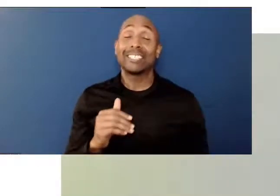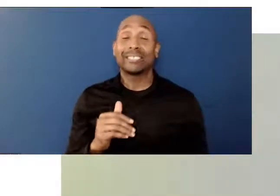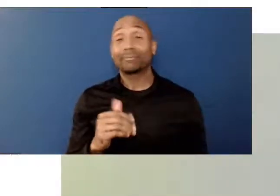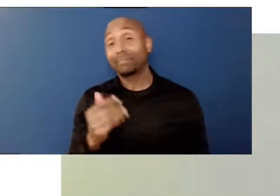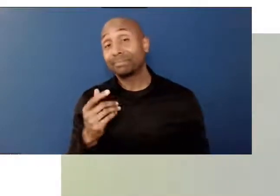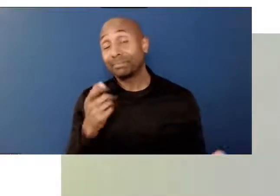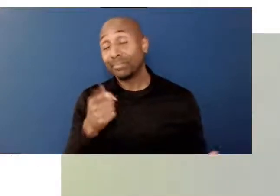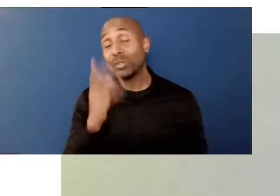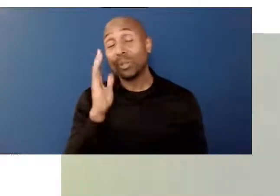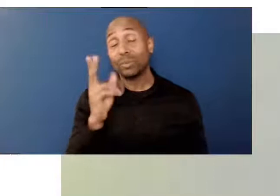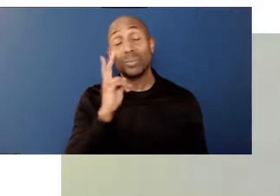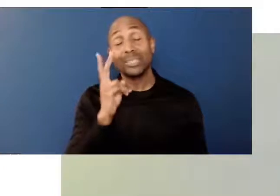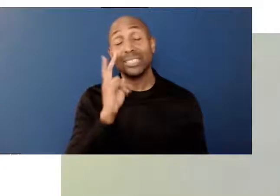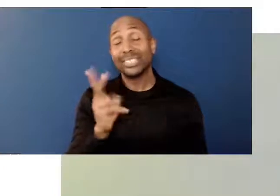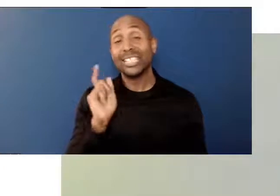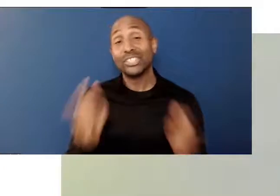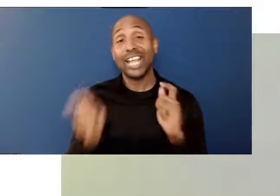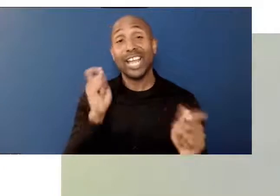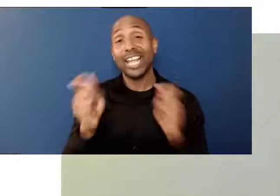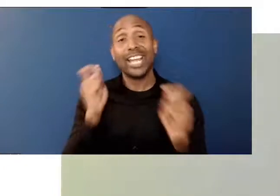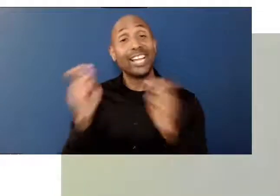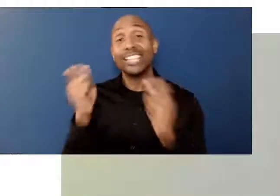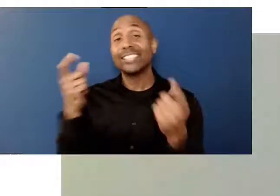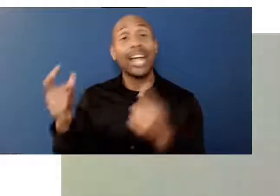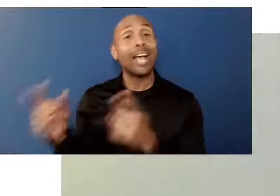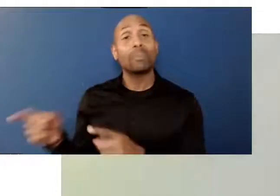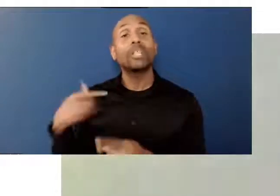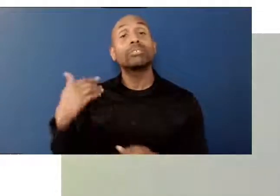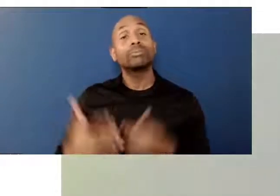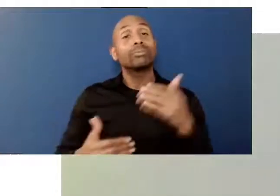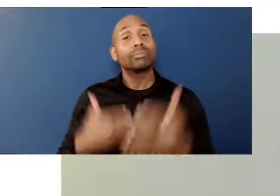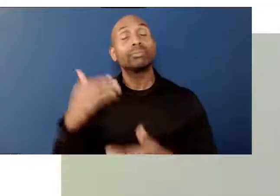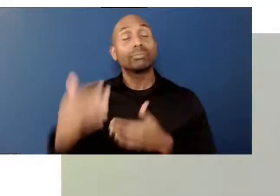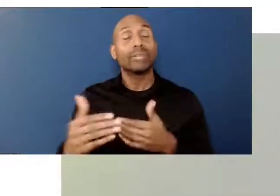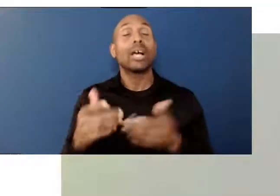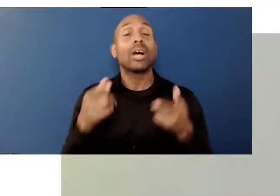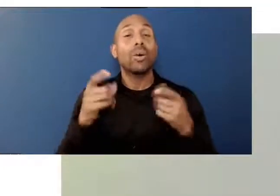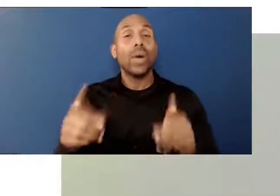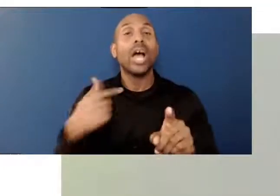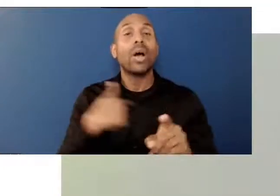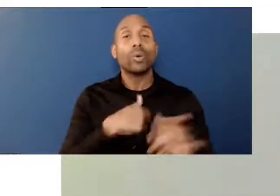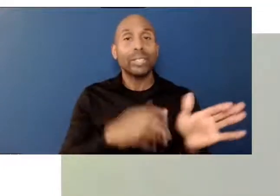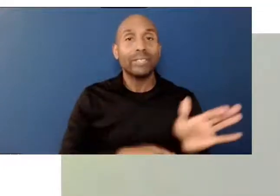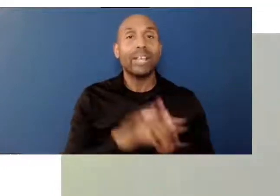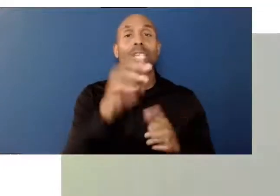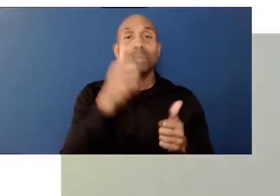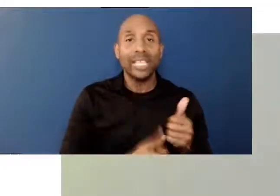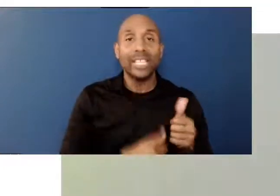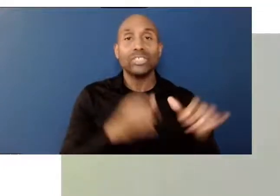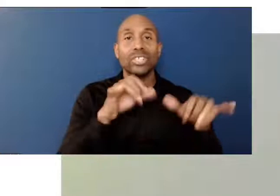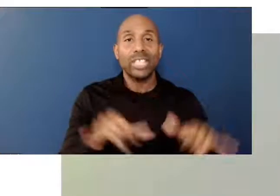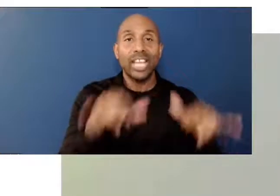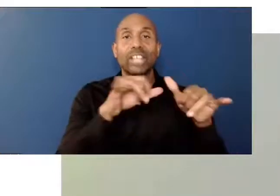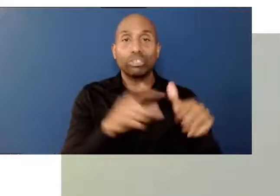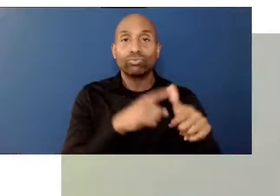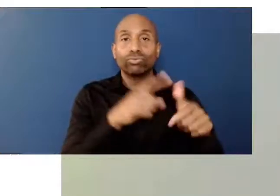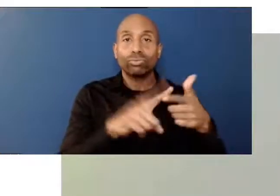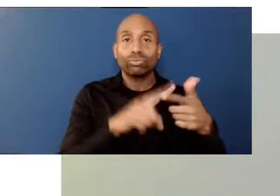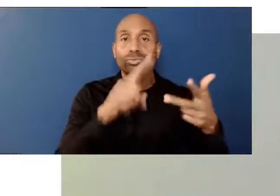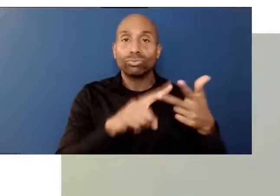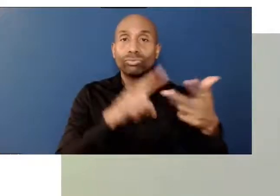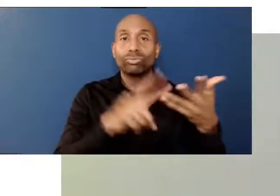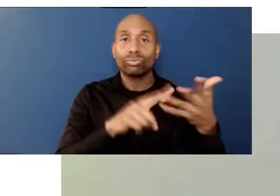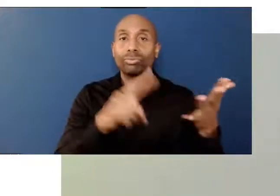see the changes. Nova Scotians will see the changes as those standards are developed and implemented. And Nova Scotians will see